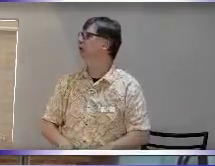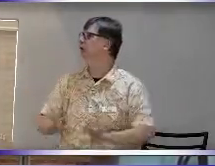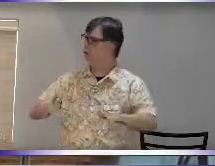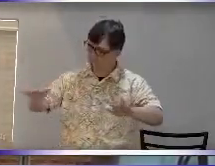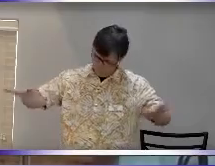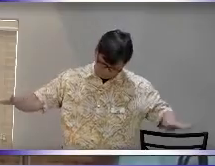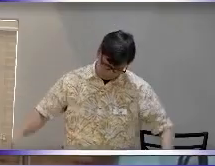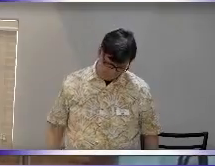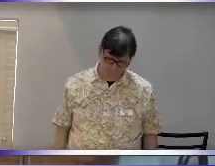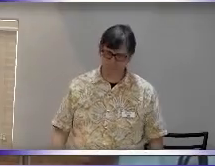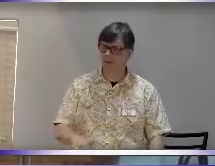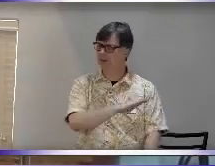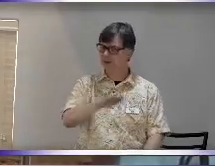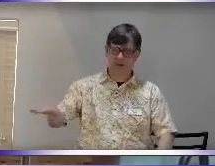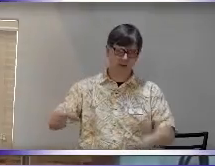expressions,